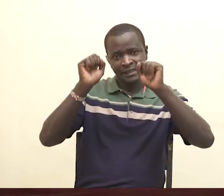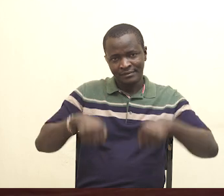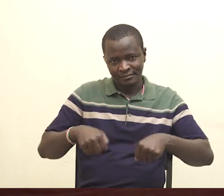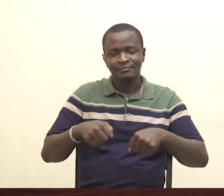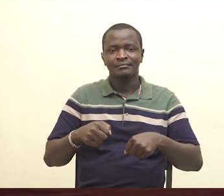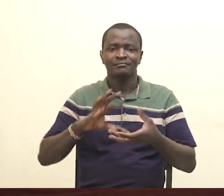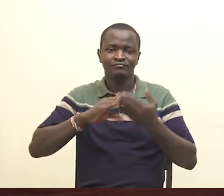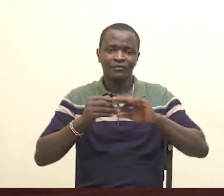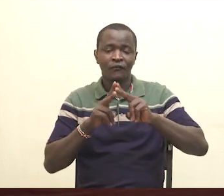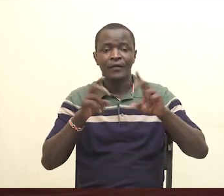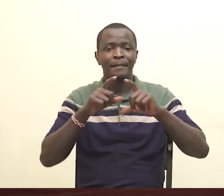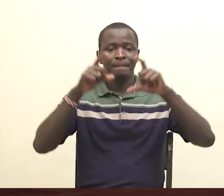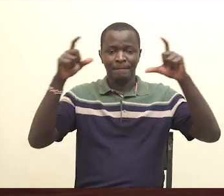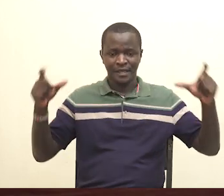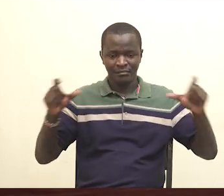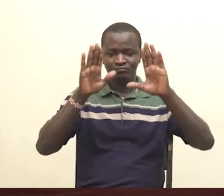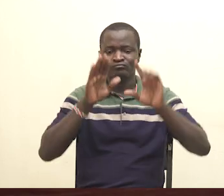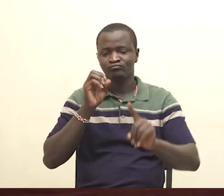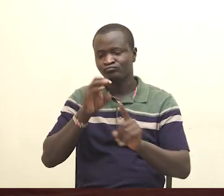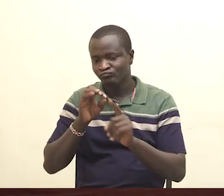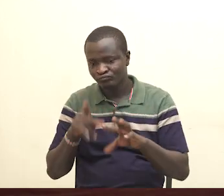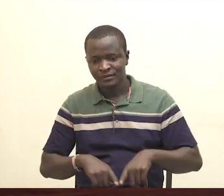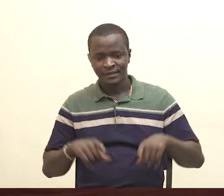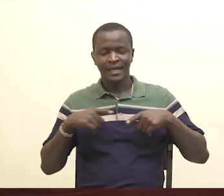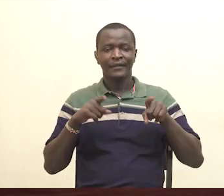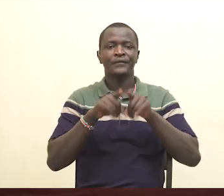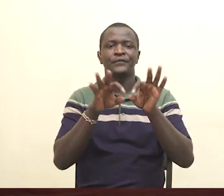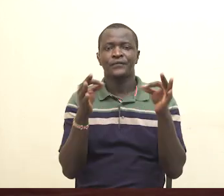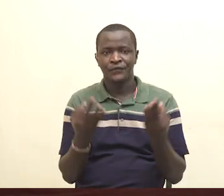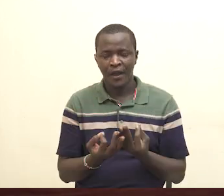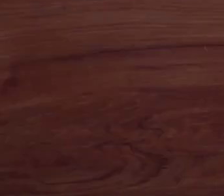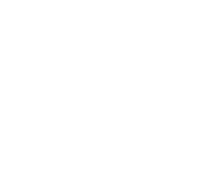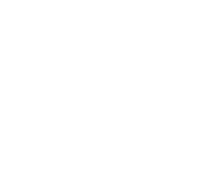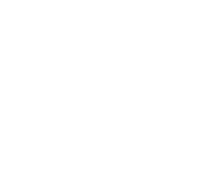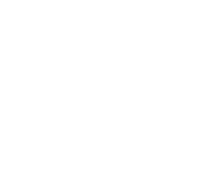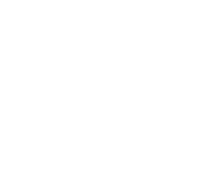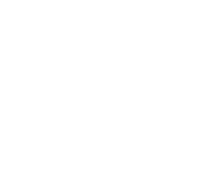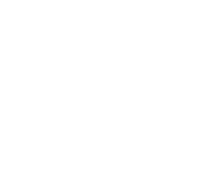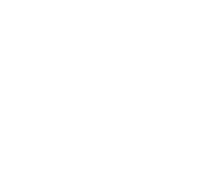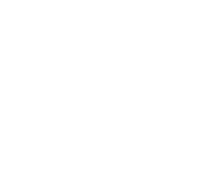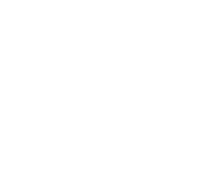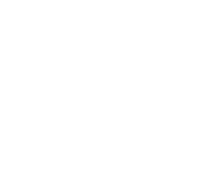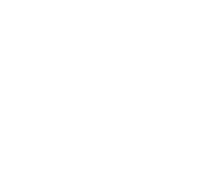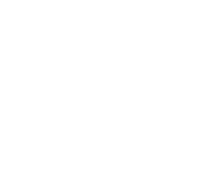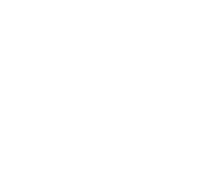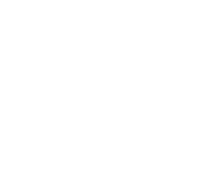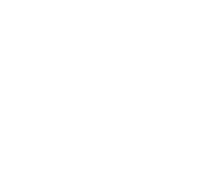it created a very, very big impact on this and the life and the family of this young man.